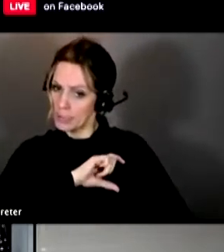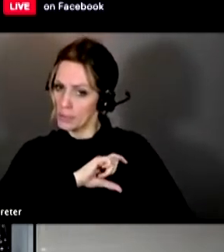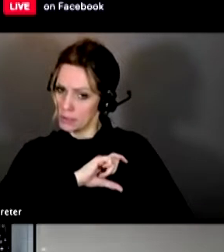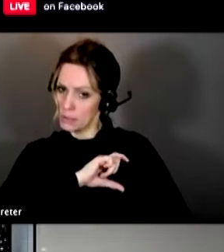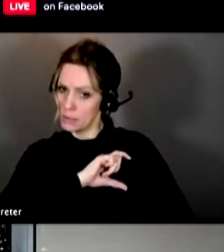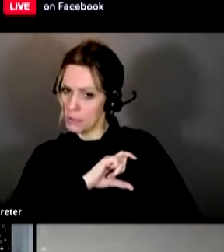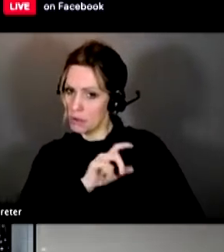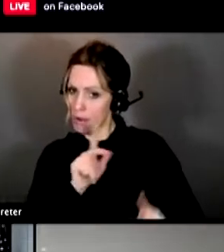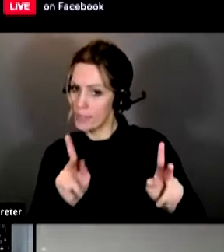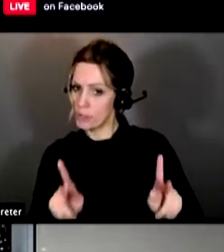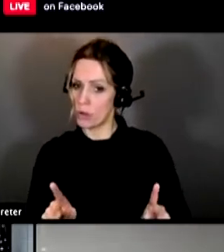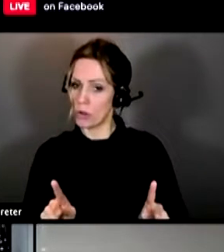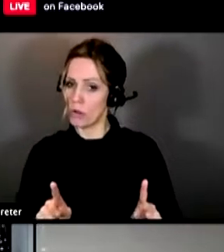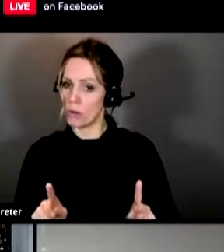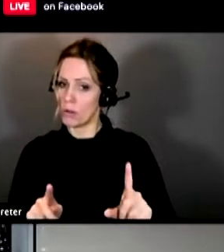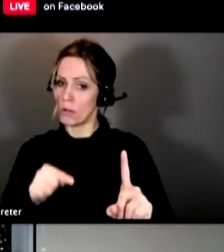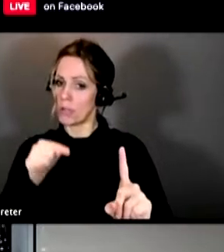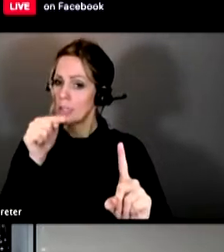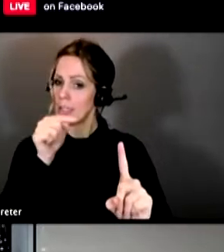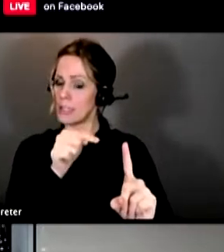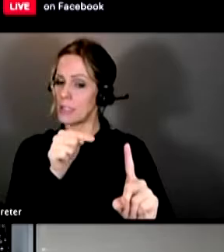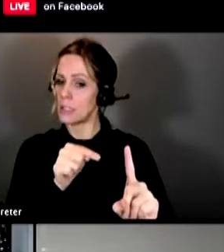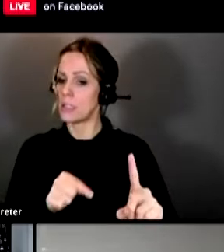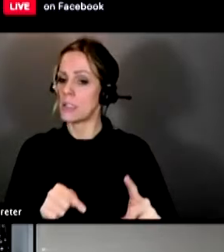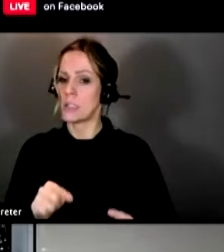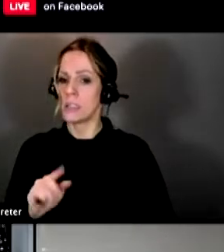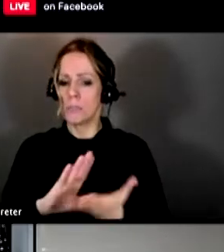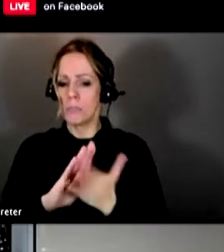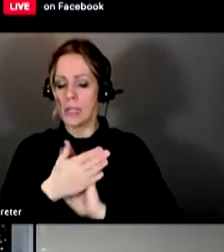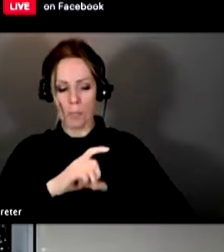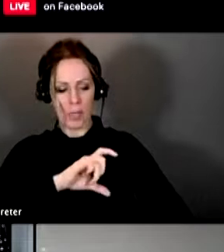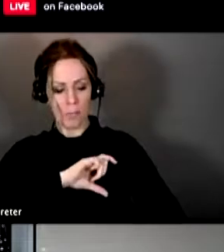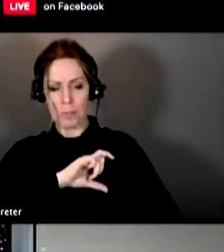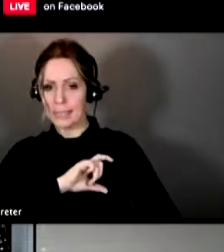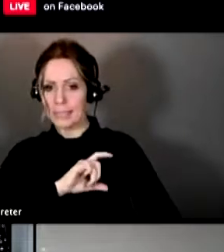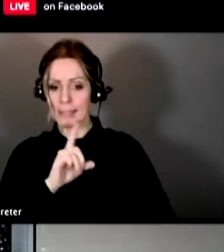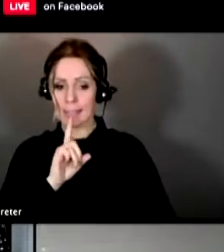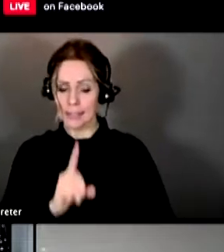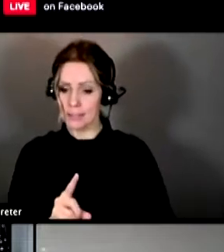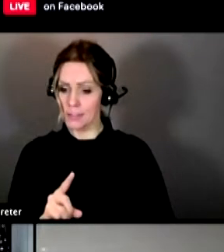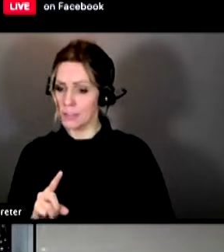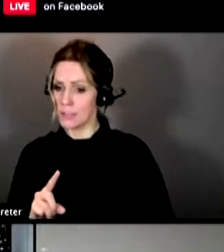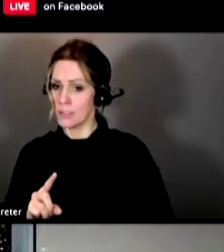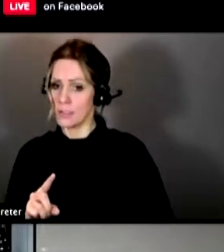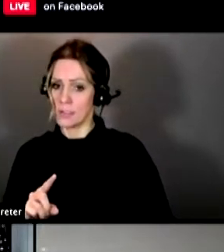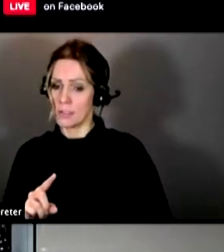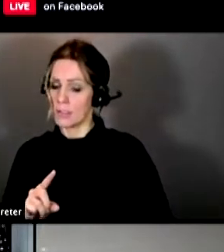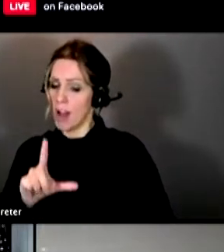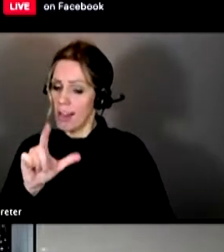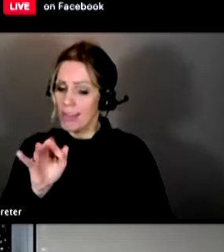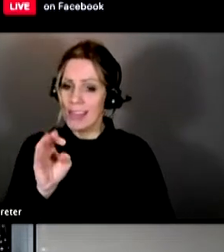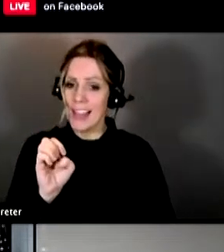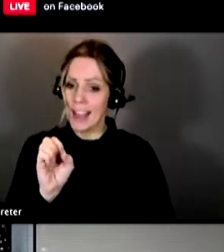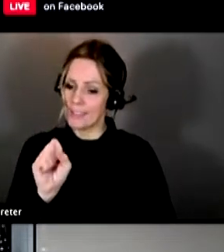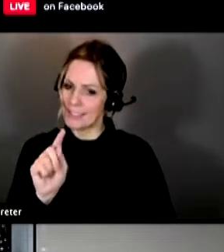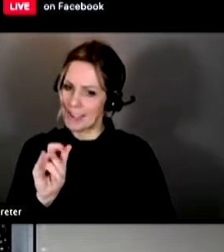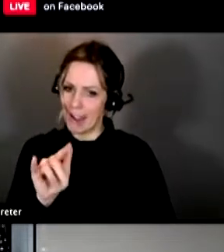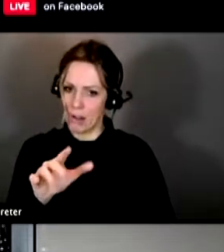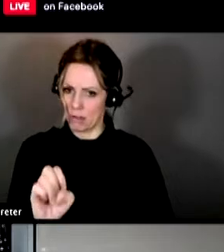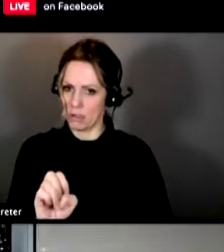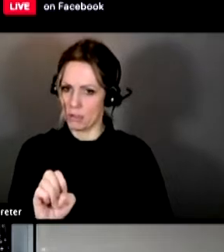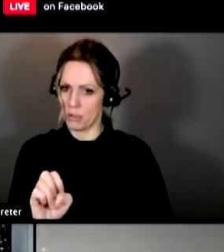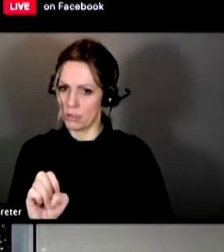This is a lifestyle, and it's not just a job to make some money, but it is looking out for people.